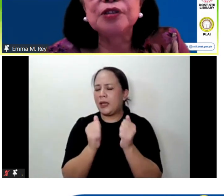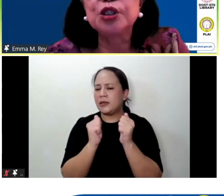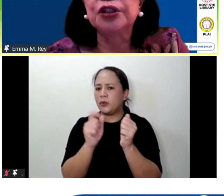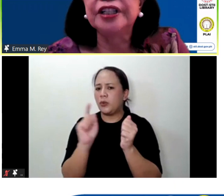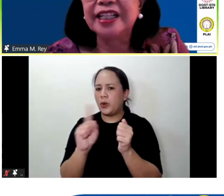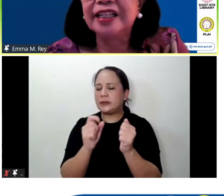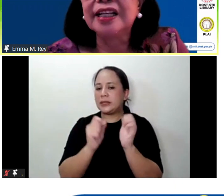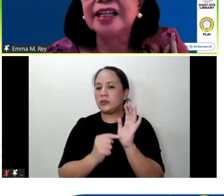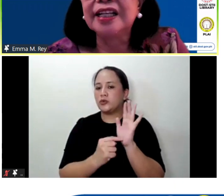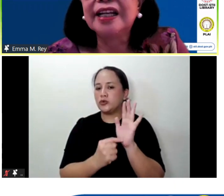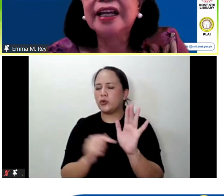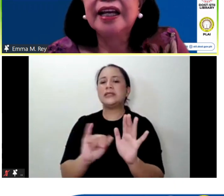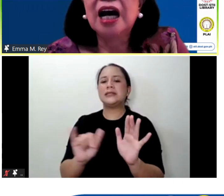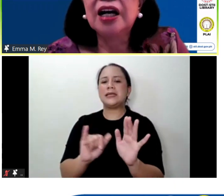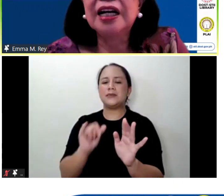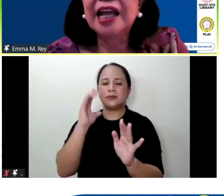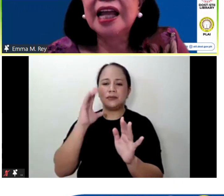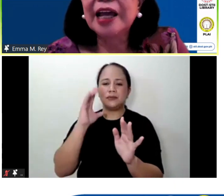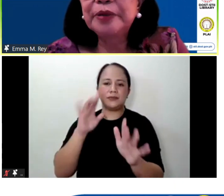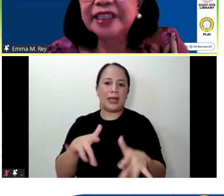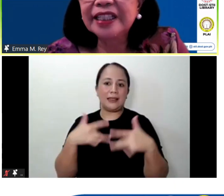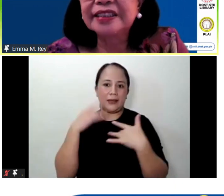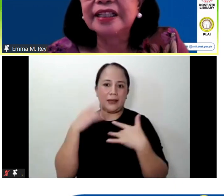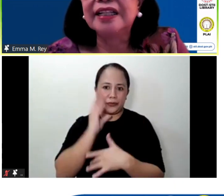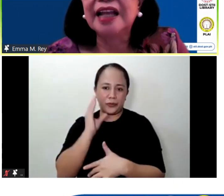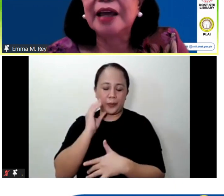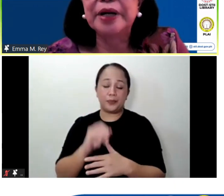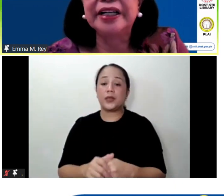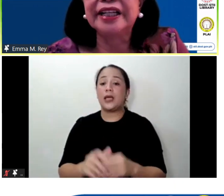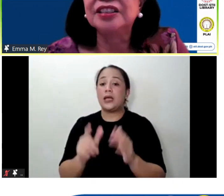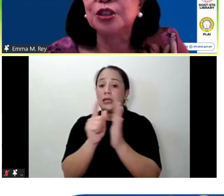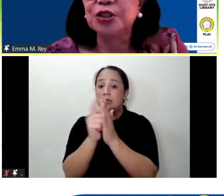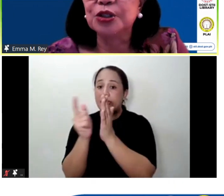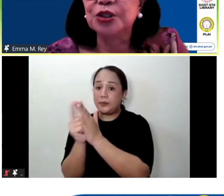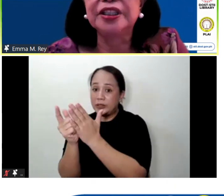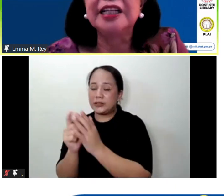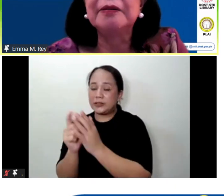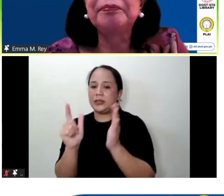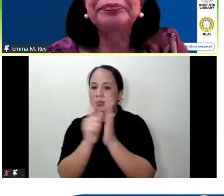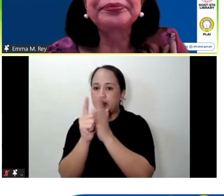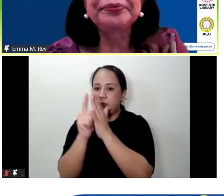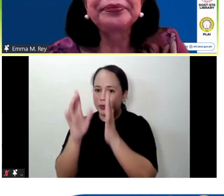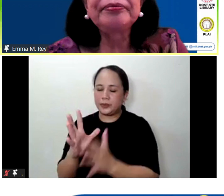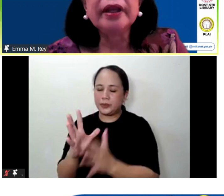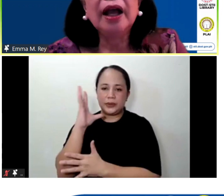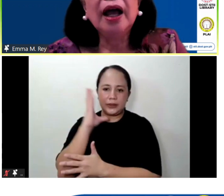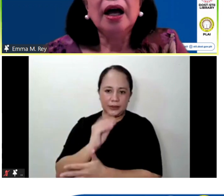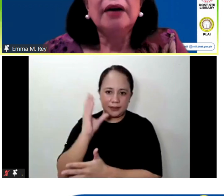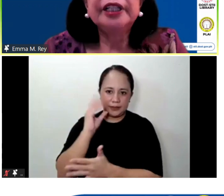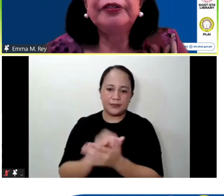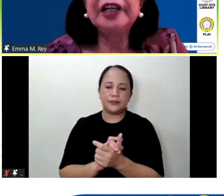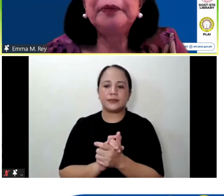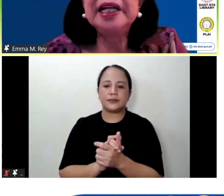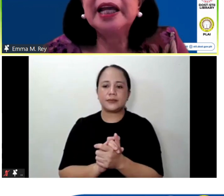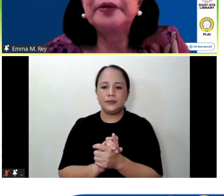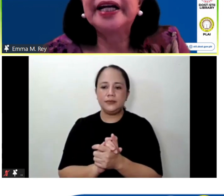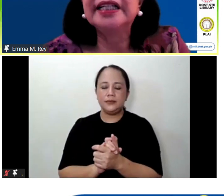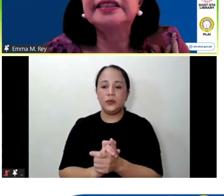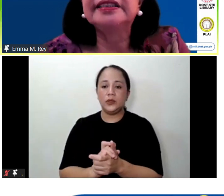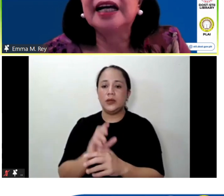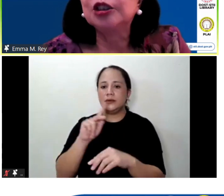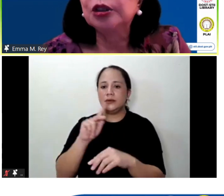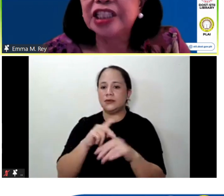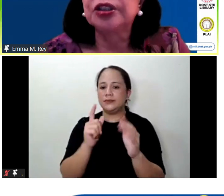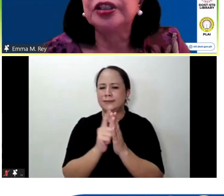life journey, our libraries and librarians' journey. For the Philippine